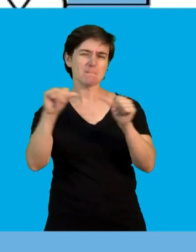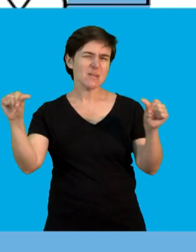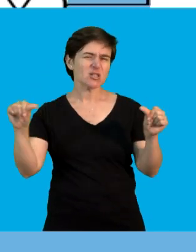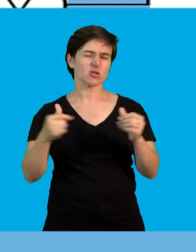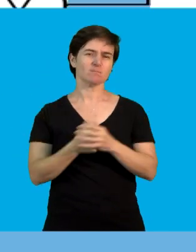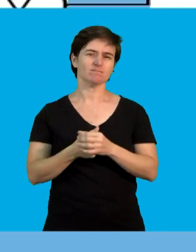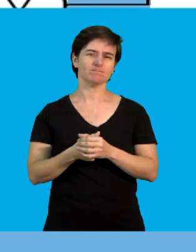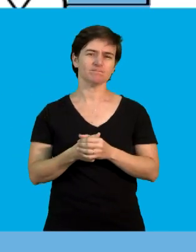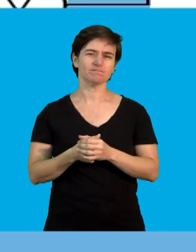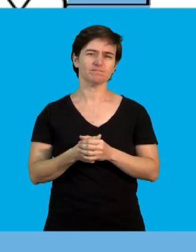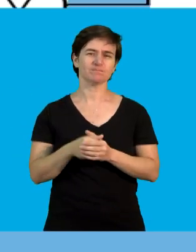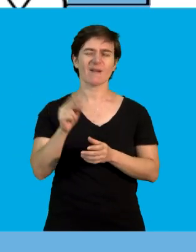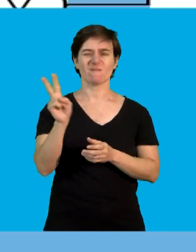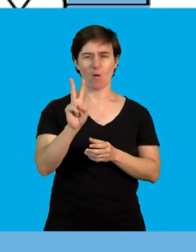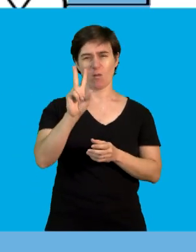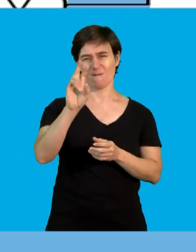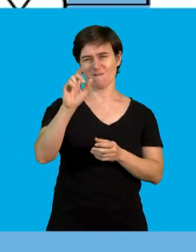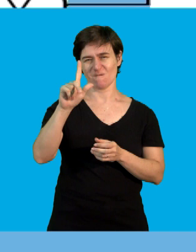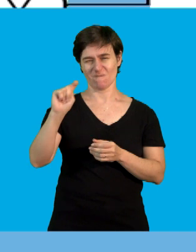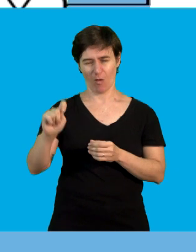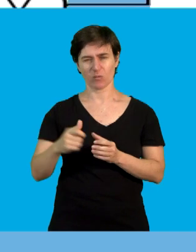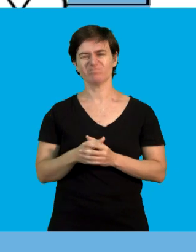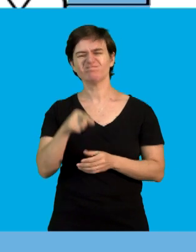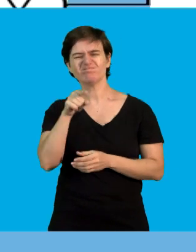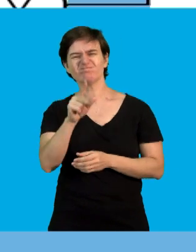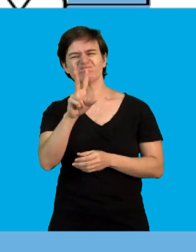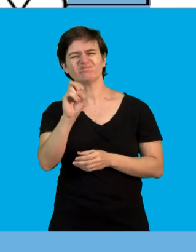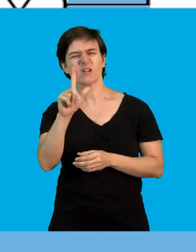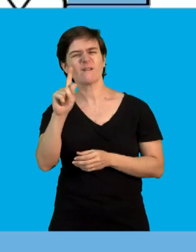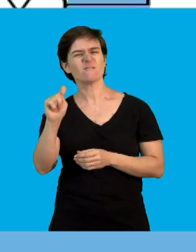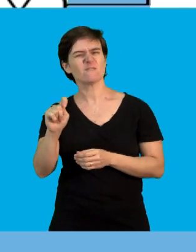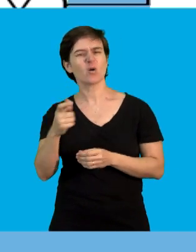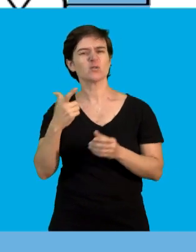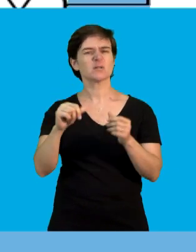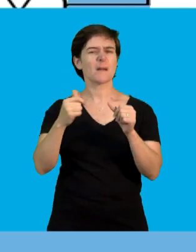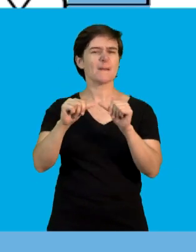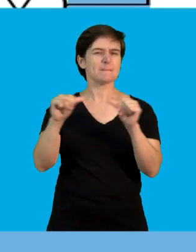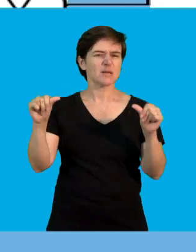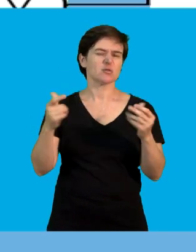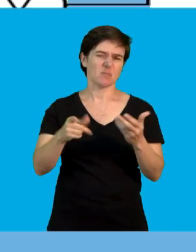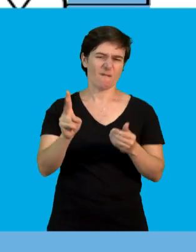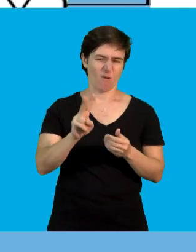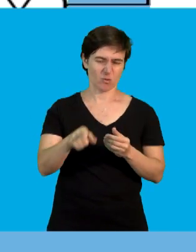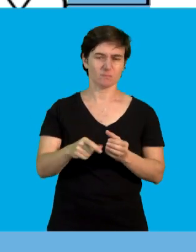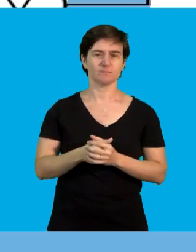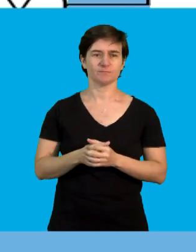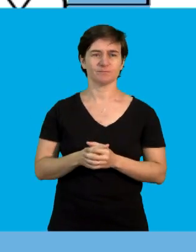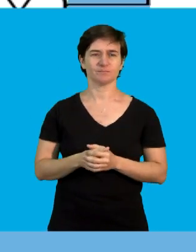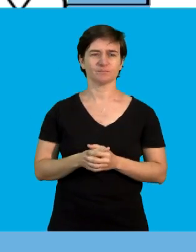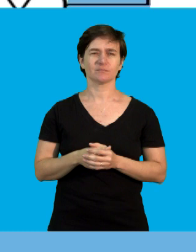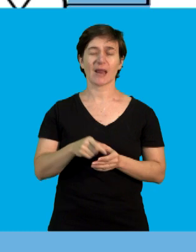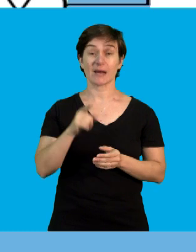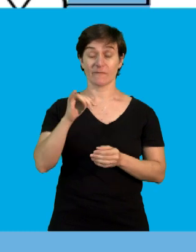measuring device that is used to measure voltage. So the voltage is measured by the voltmeter, as we are saying. And then the